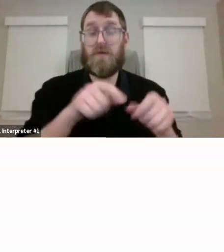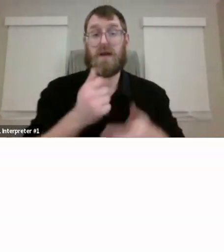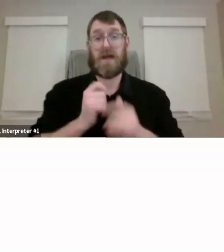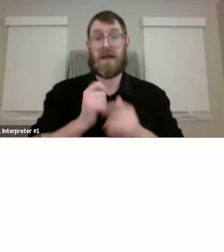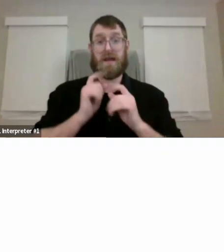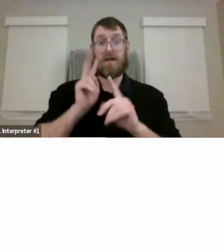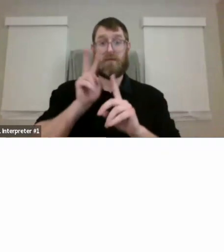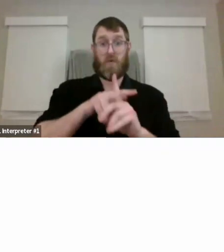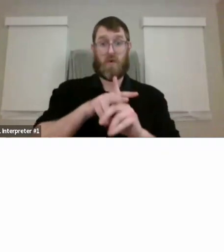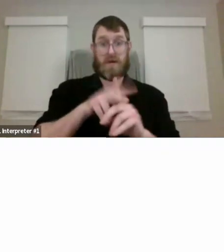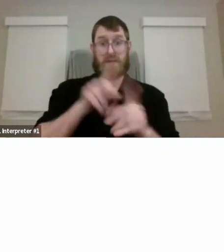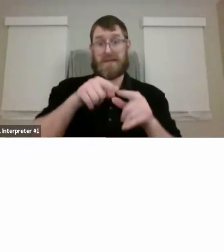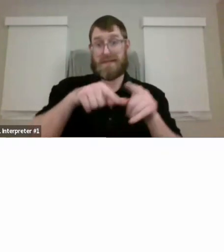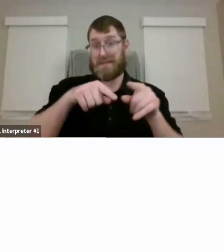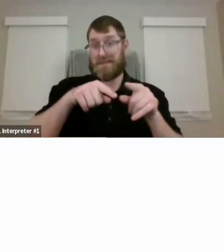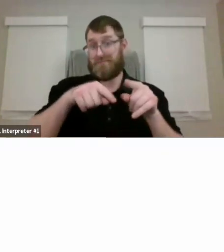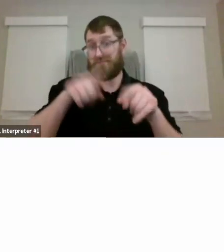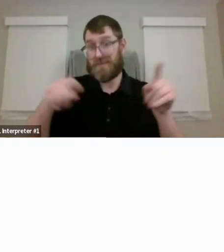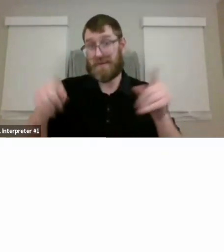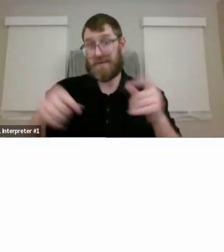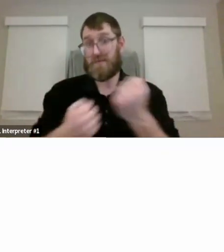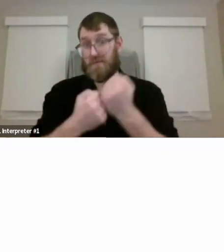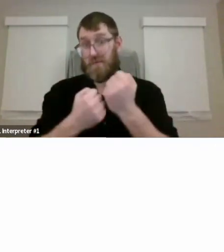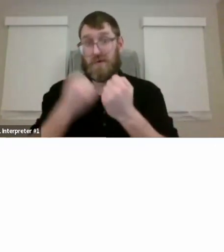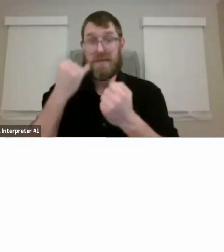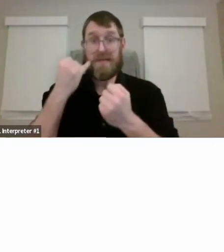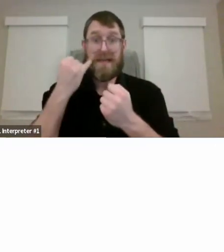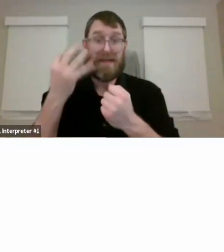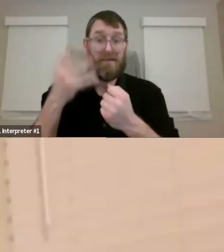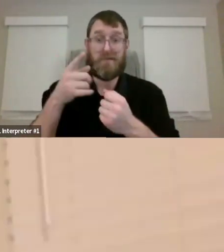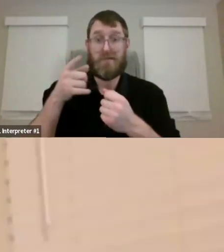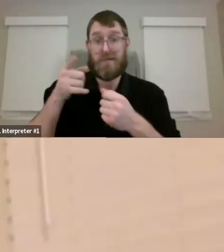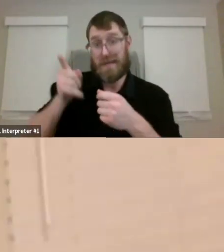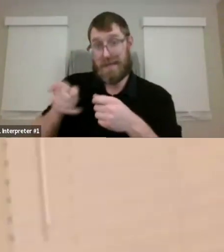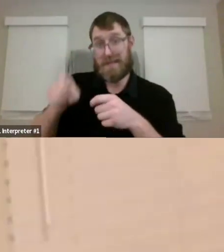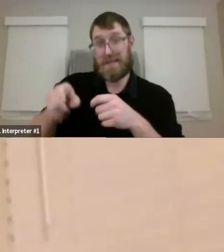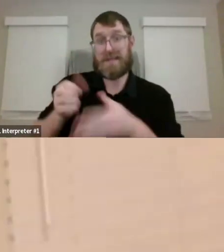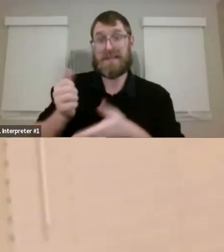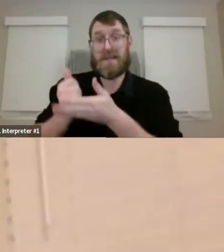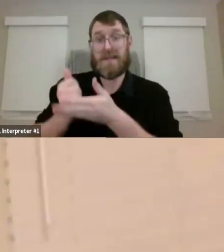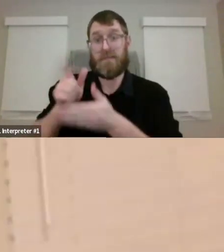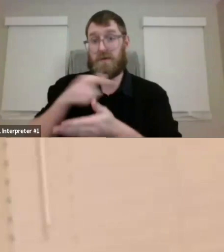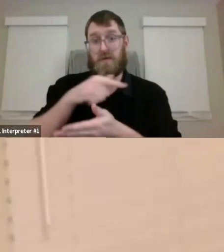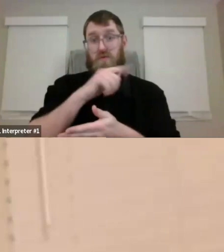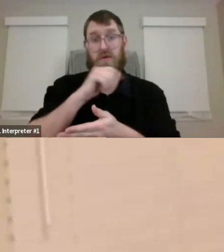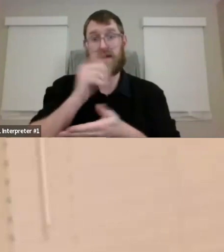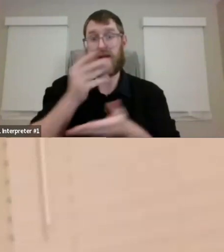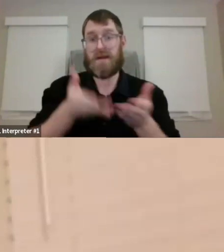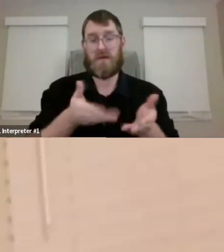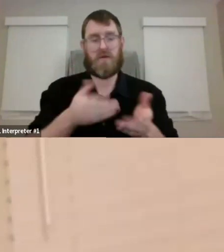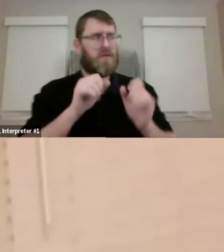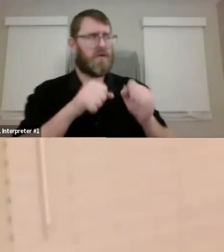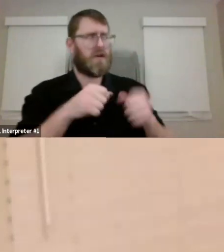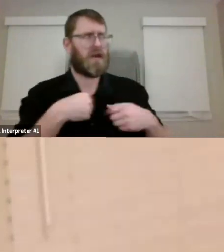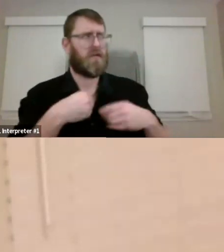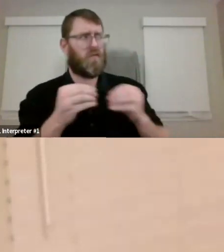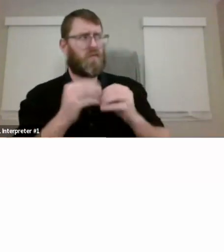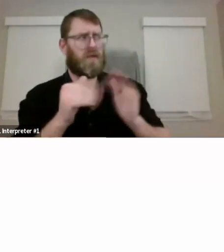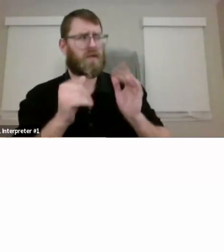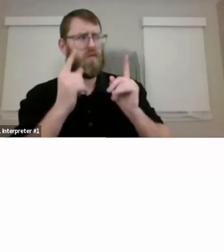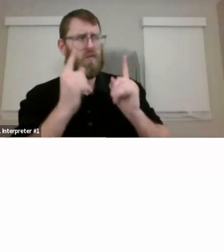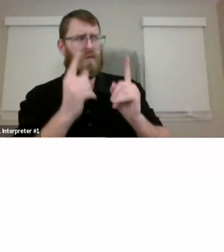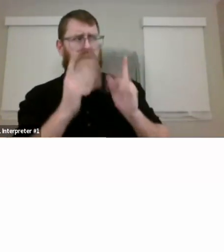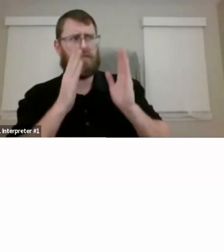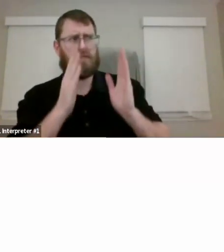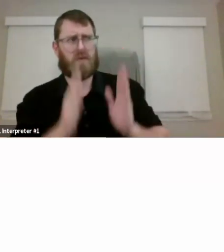successive supporters in the event that he needs help and you are not there. So you can have more than one person delegated to be